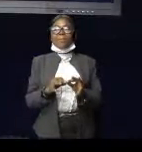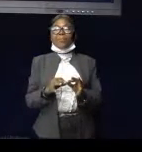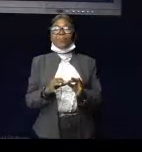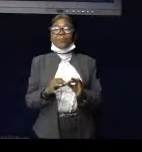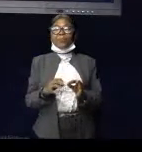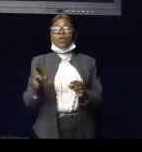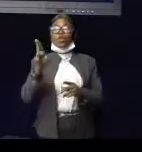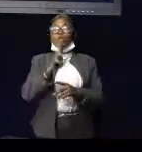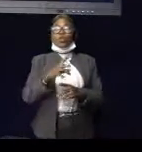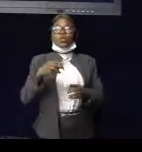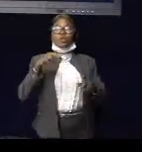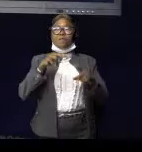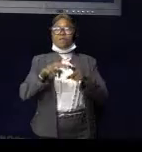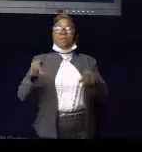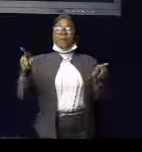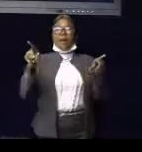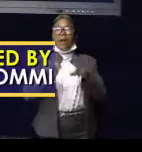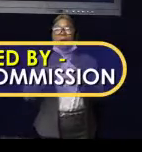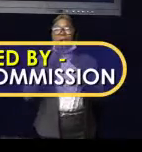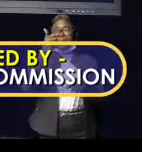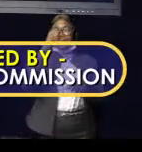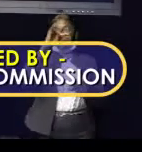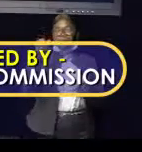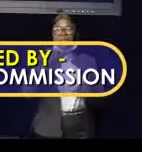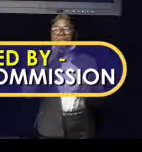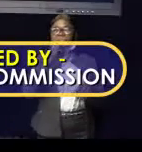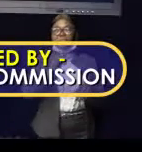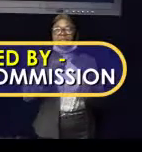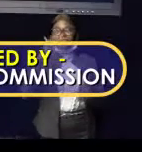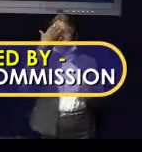Using verbs as adjective is known as